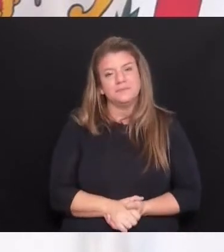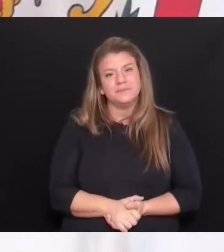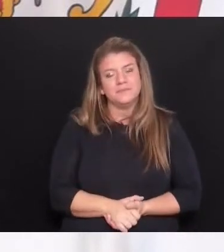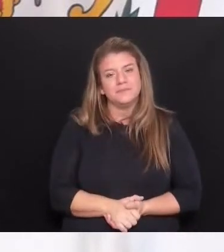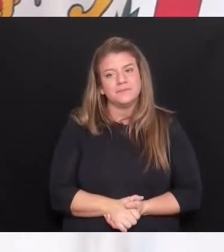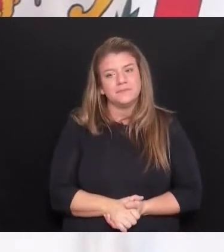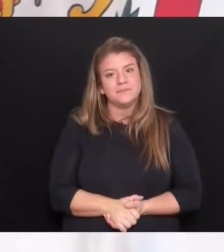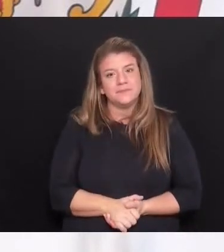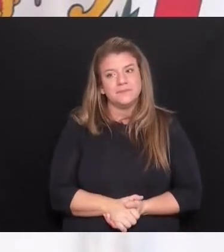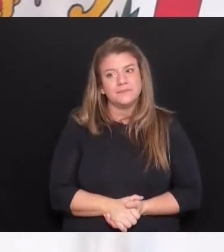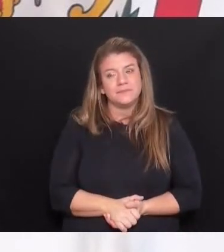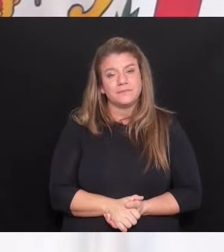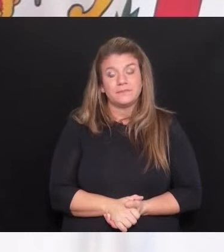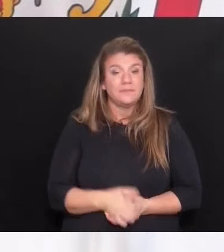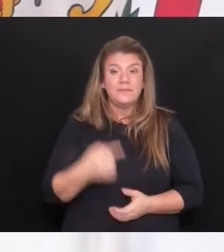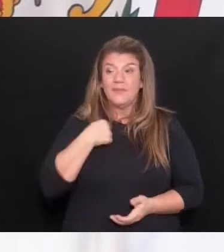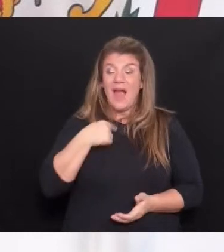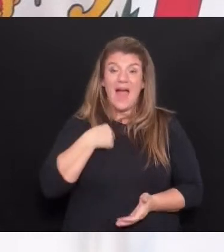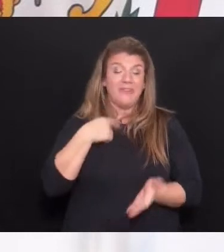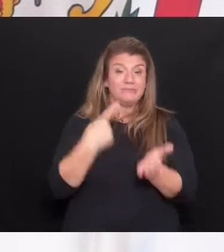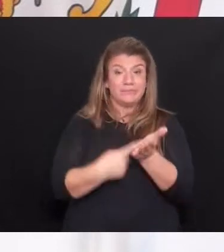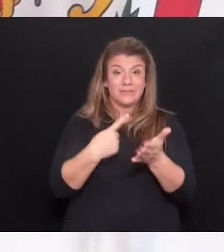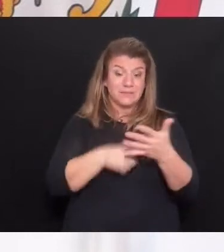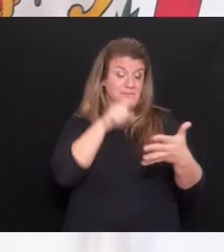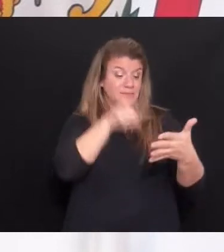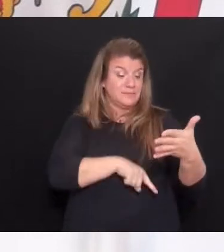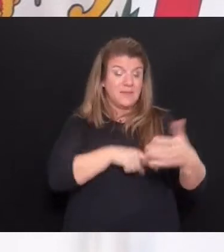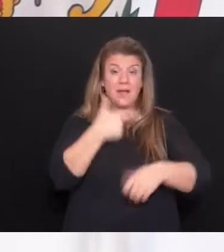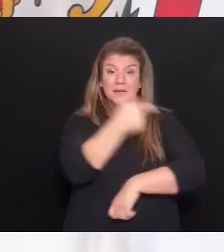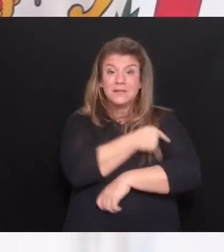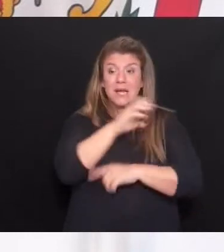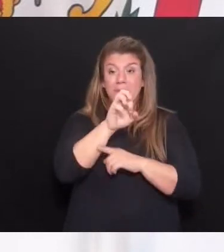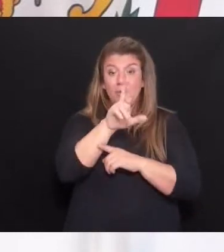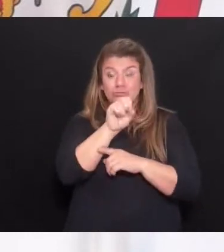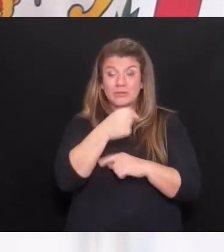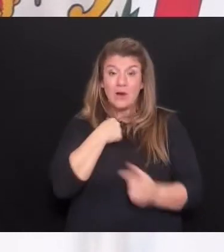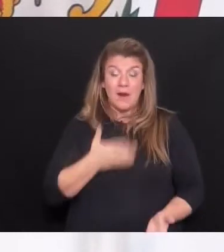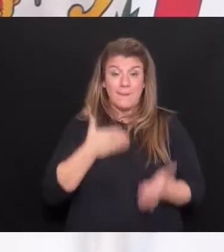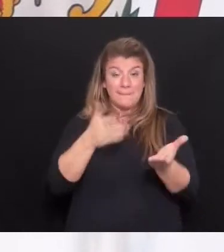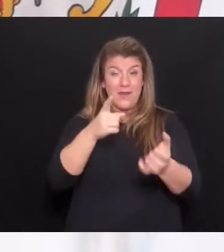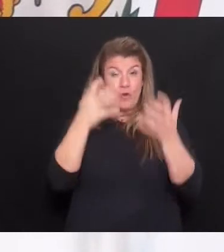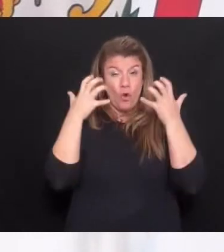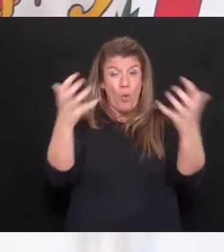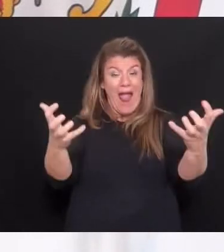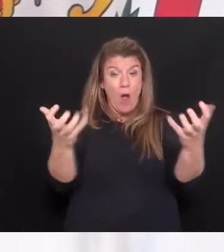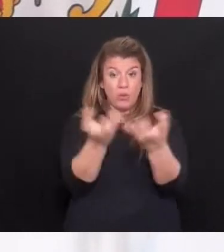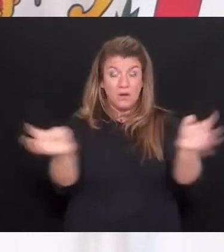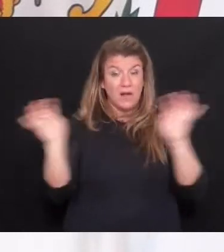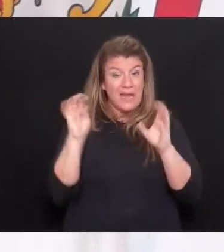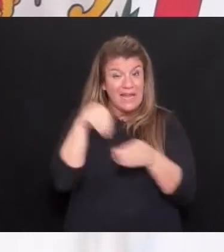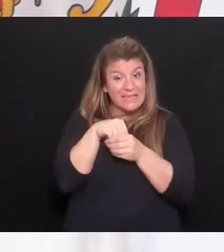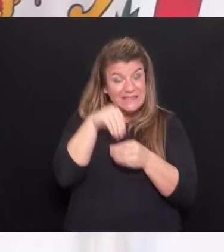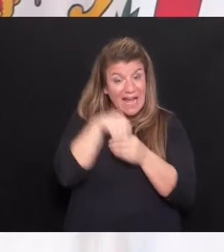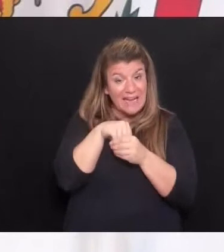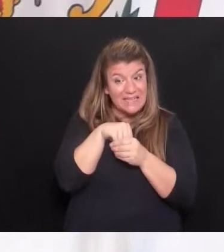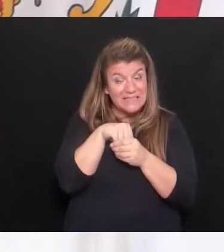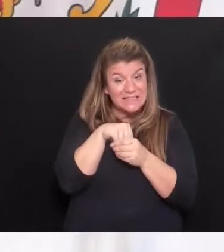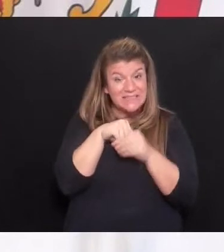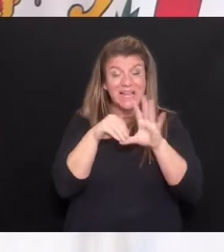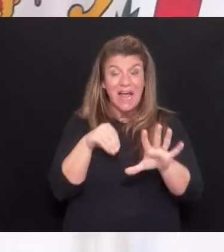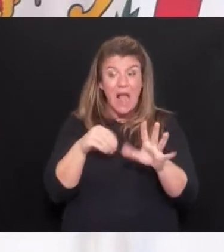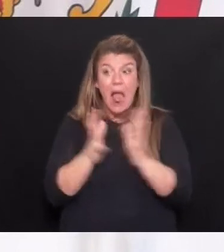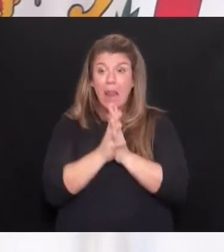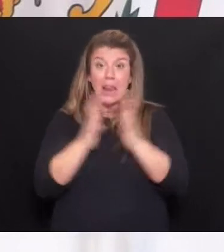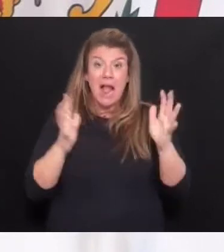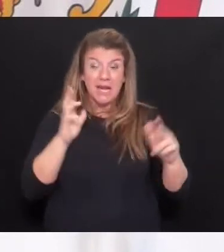I've gone through all the stuff about boosters. I would recommend to you, if you're in a crowd of people indoors, a significant crowd